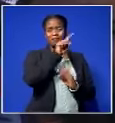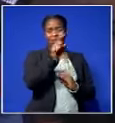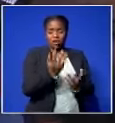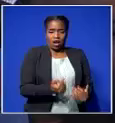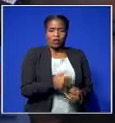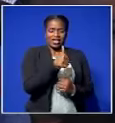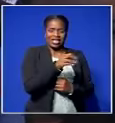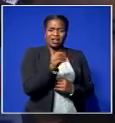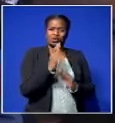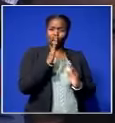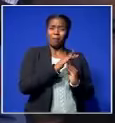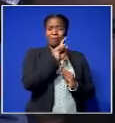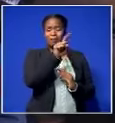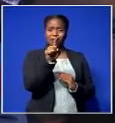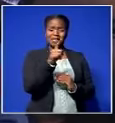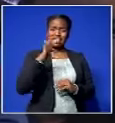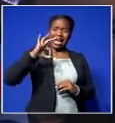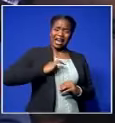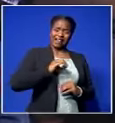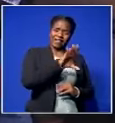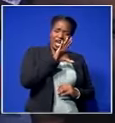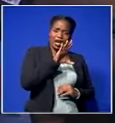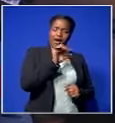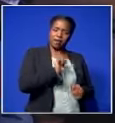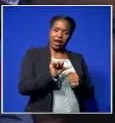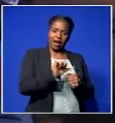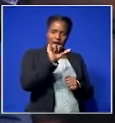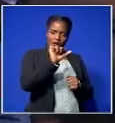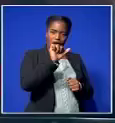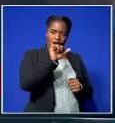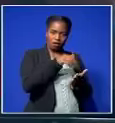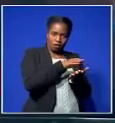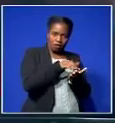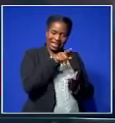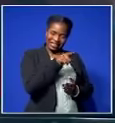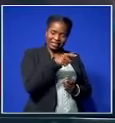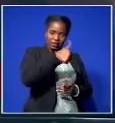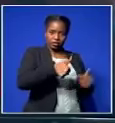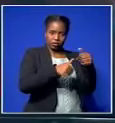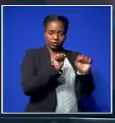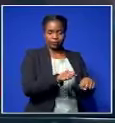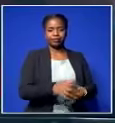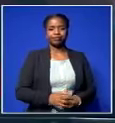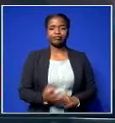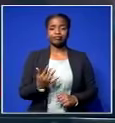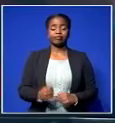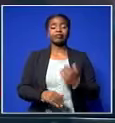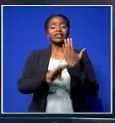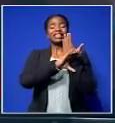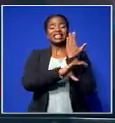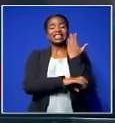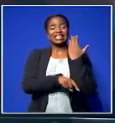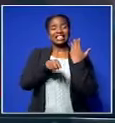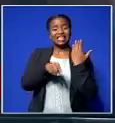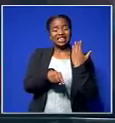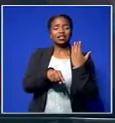600, and they are expensive. That's where we said the cut need to take place. 1 year out from our next general election, important news